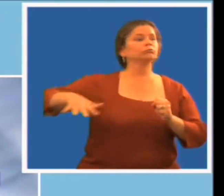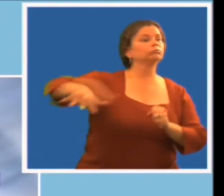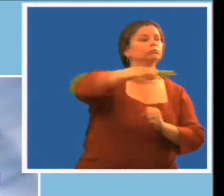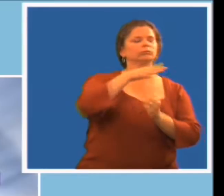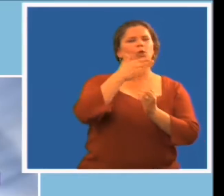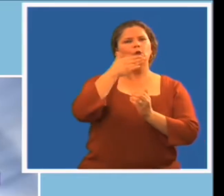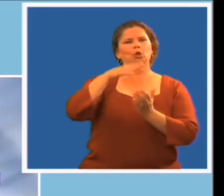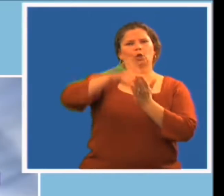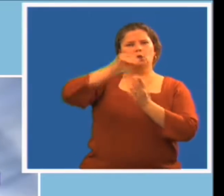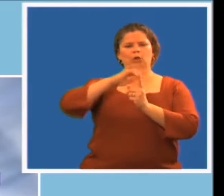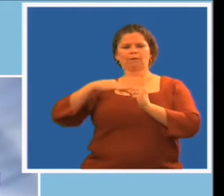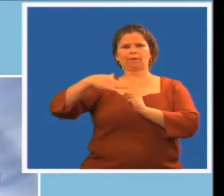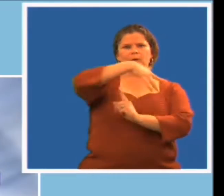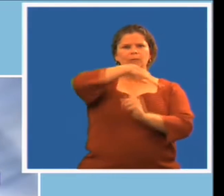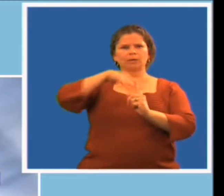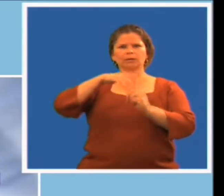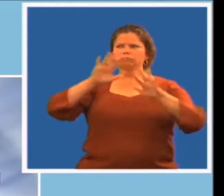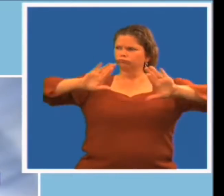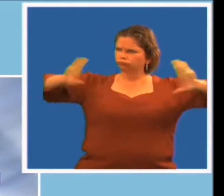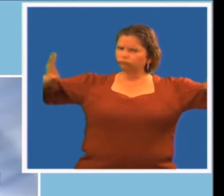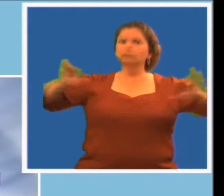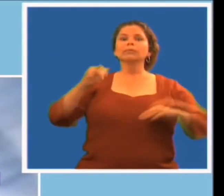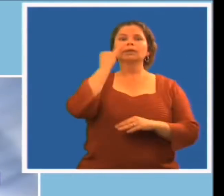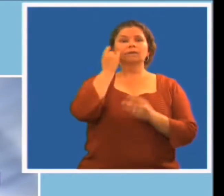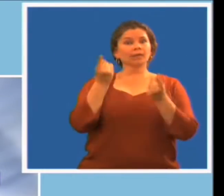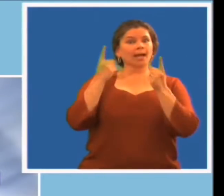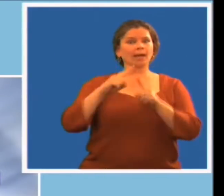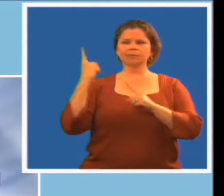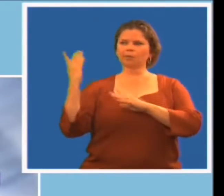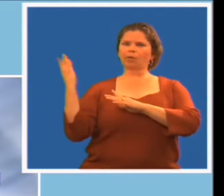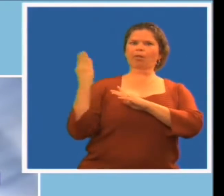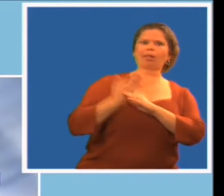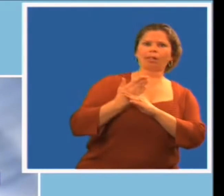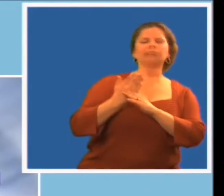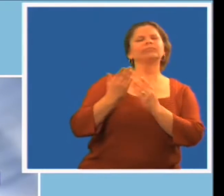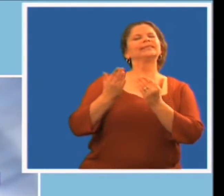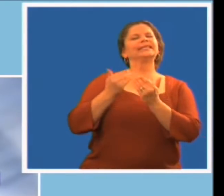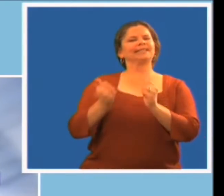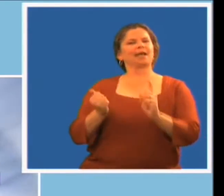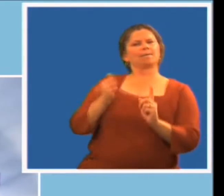be interrupted, you will be able to pick up again near the point you left off.